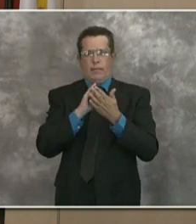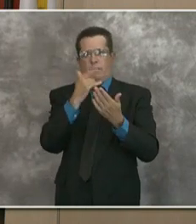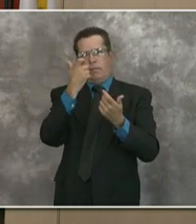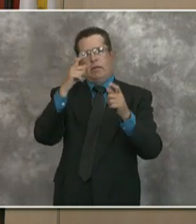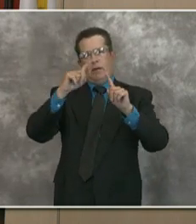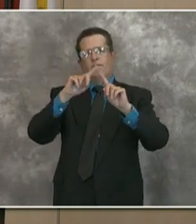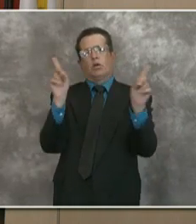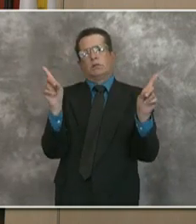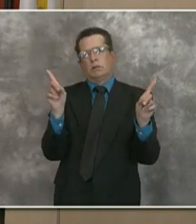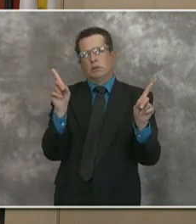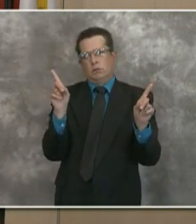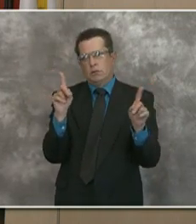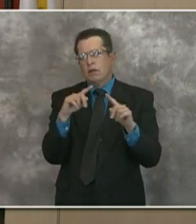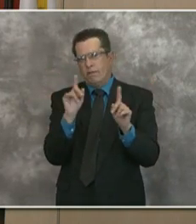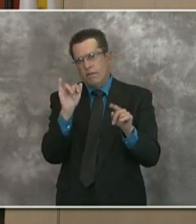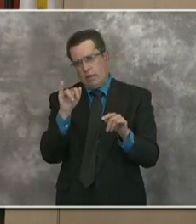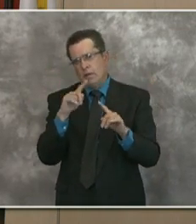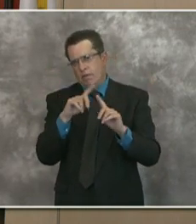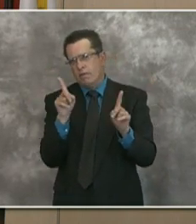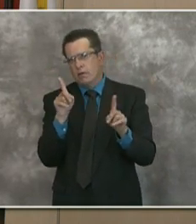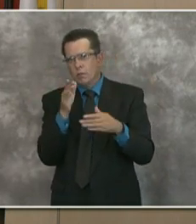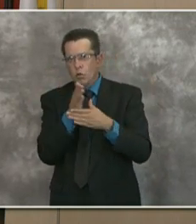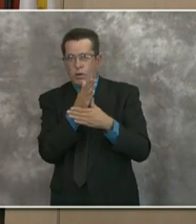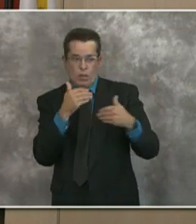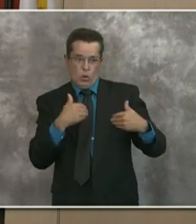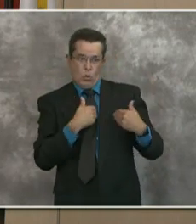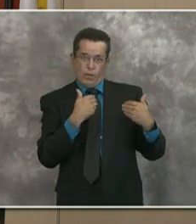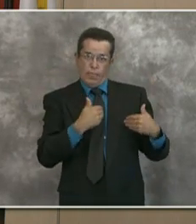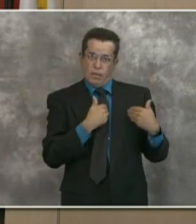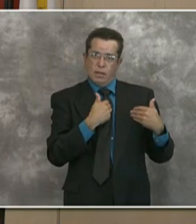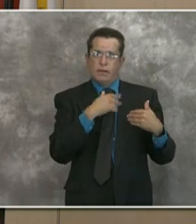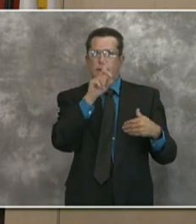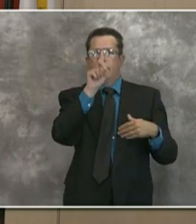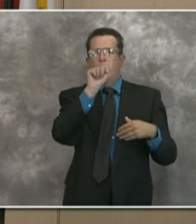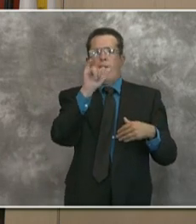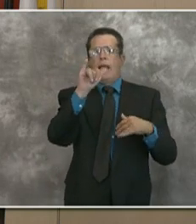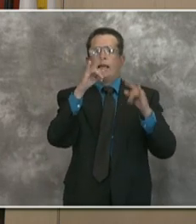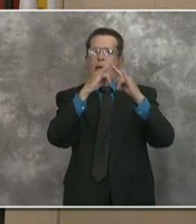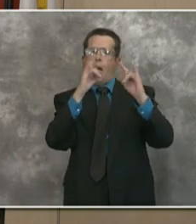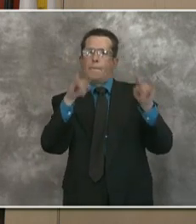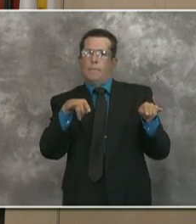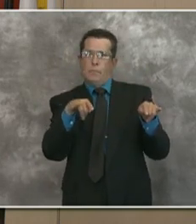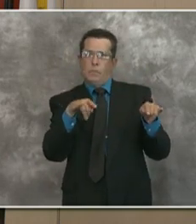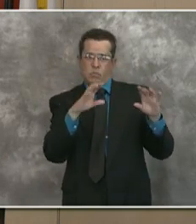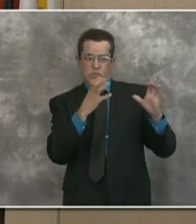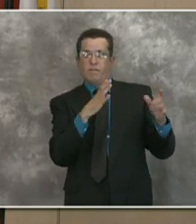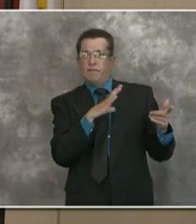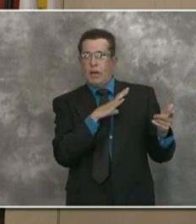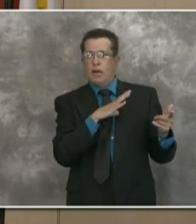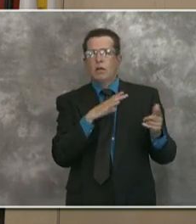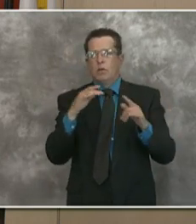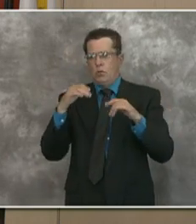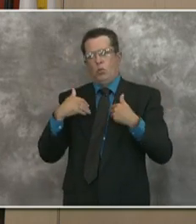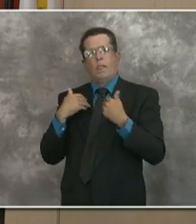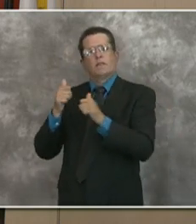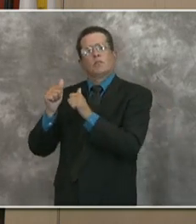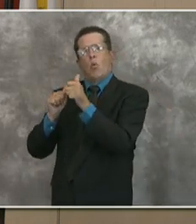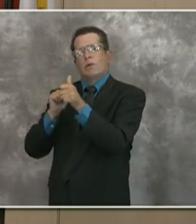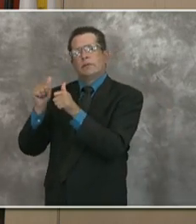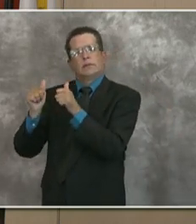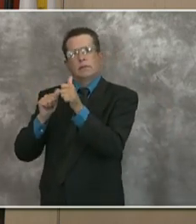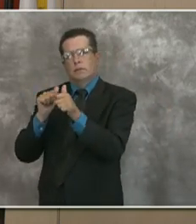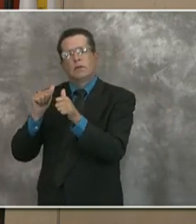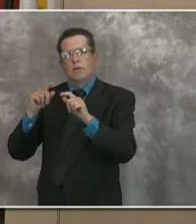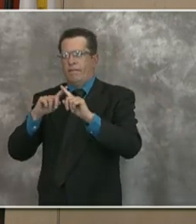distinctive difference between the youth or day camps and youth sports, which